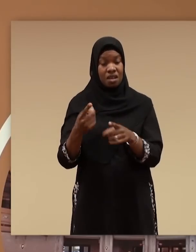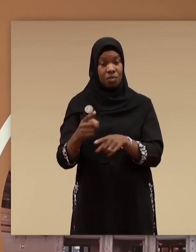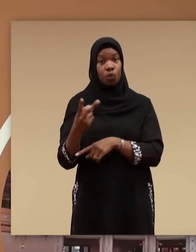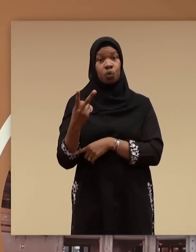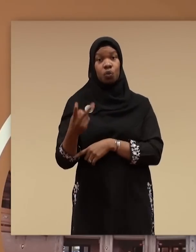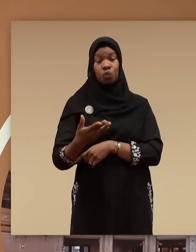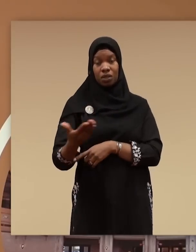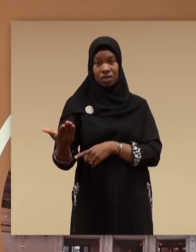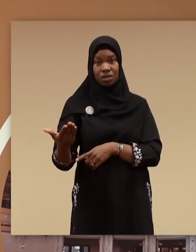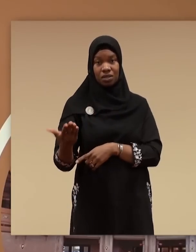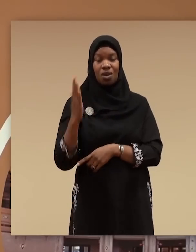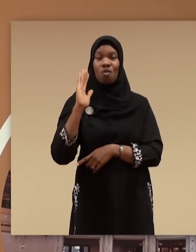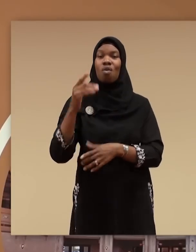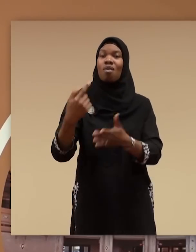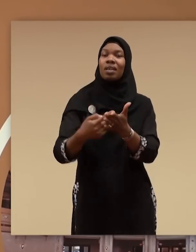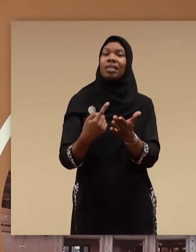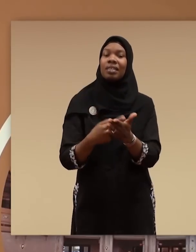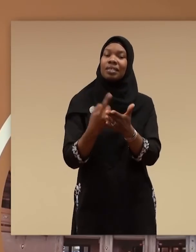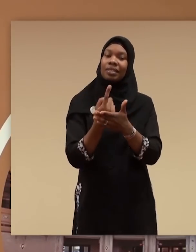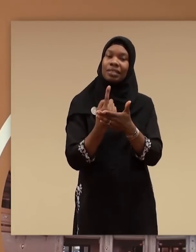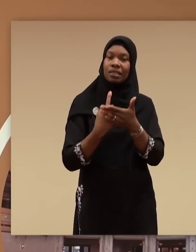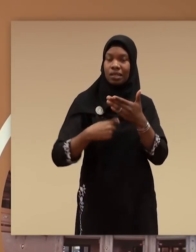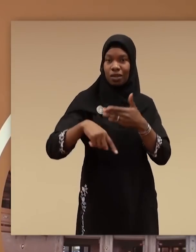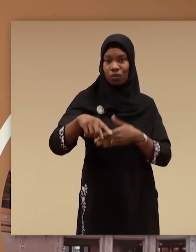next session.